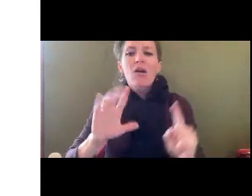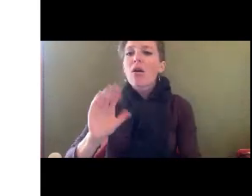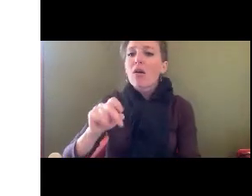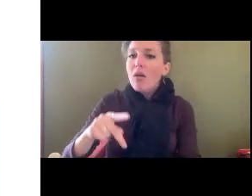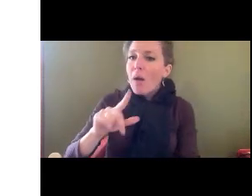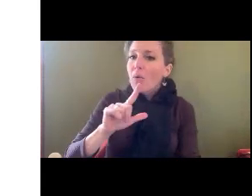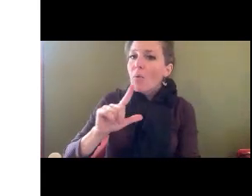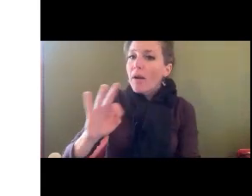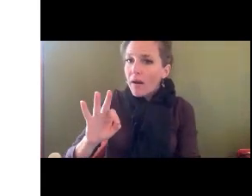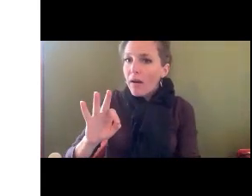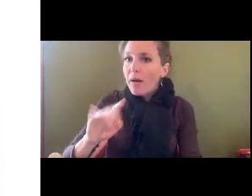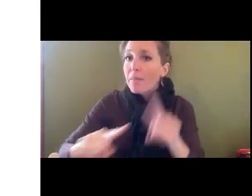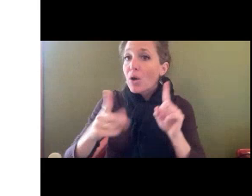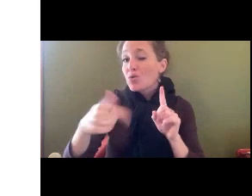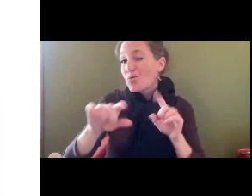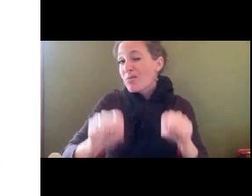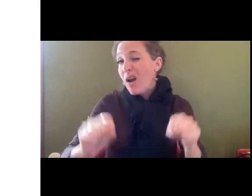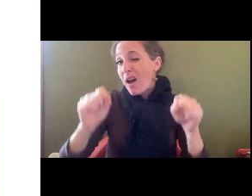but you can expect